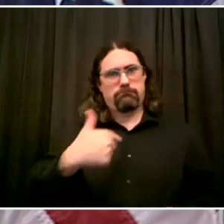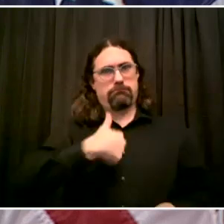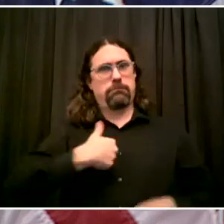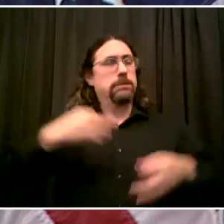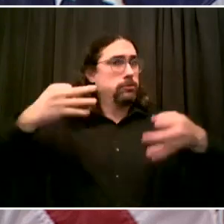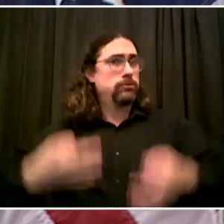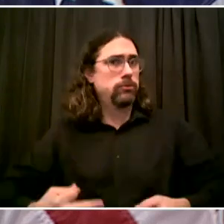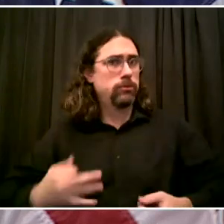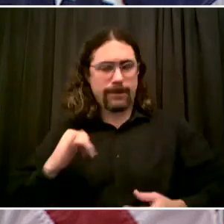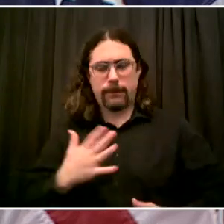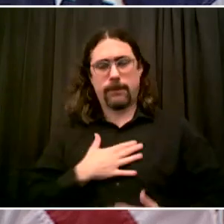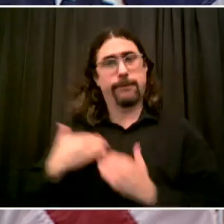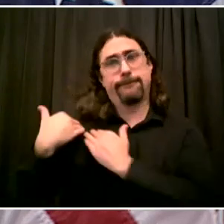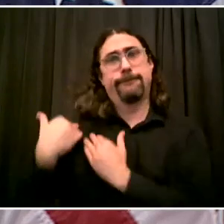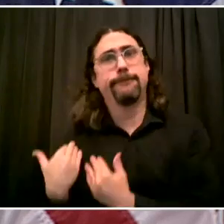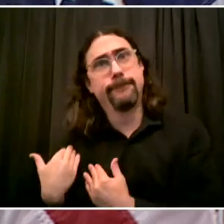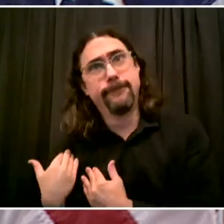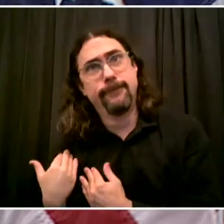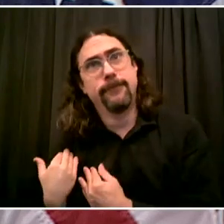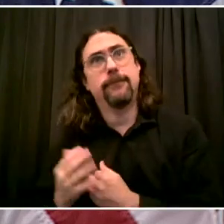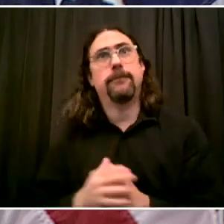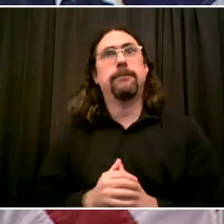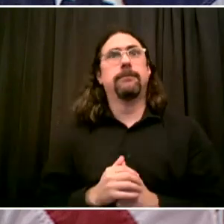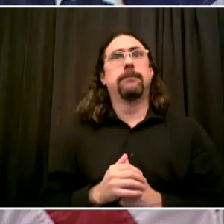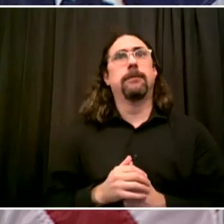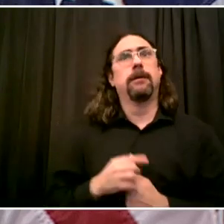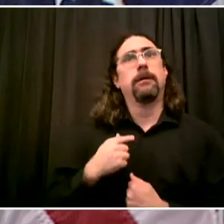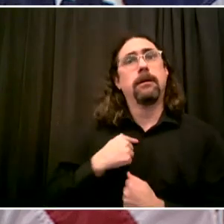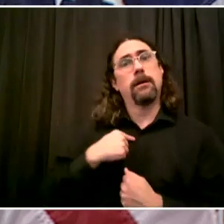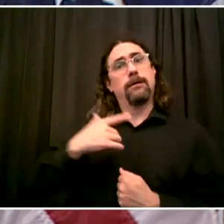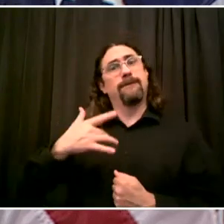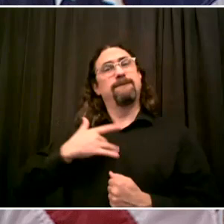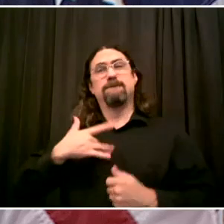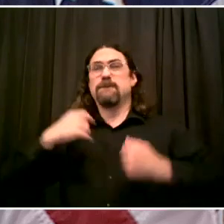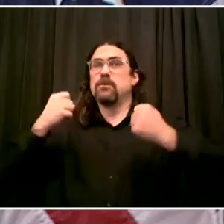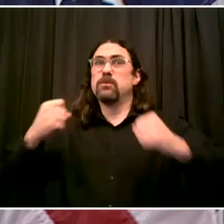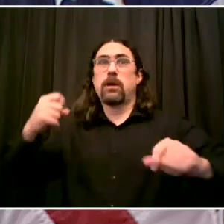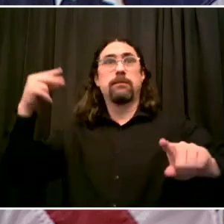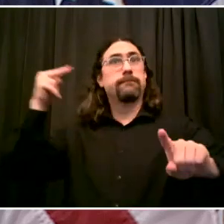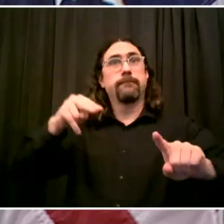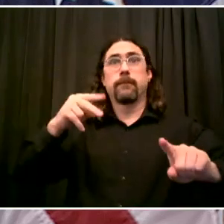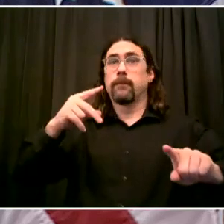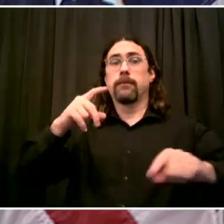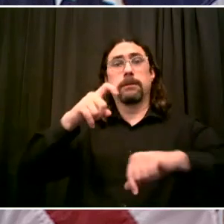far. Ending any destruction of property,